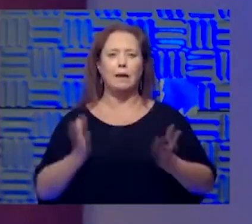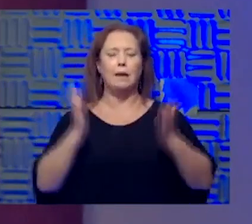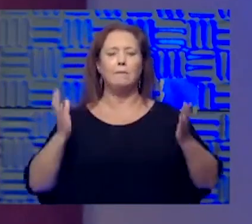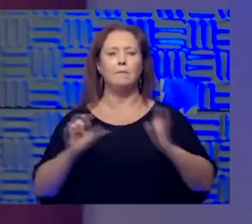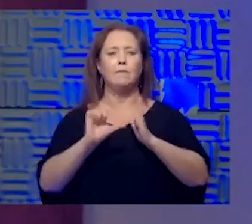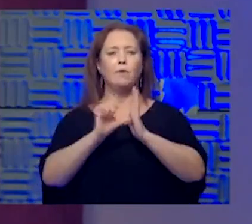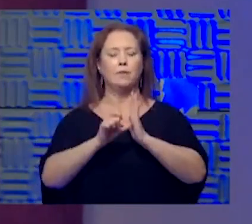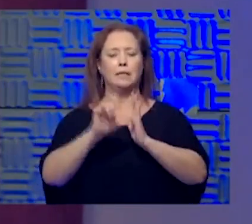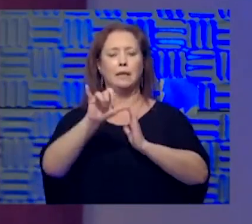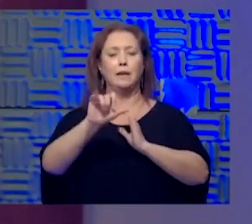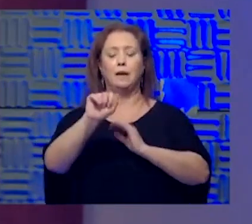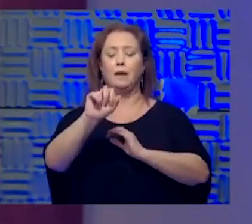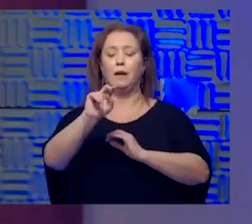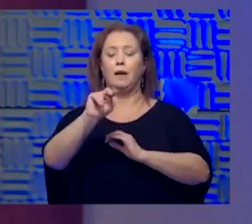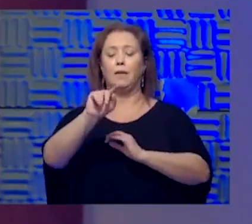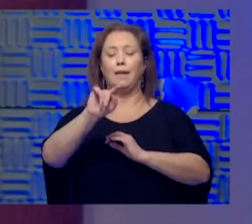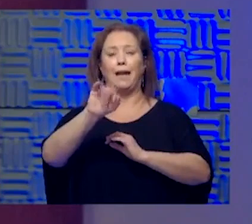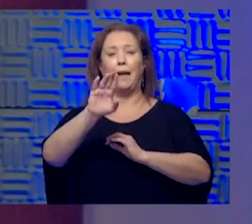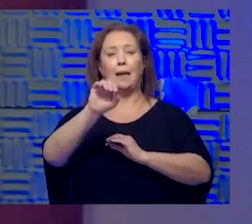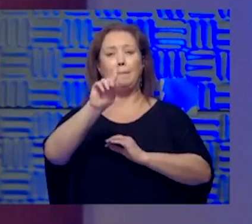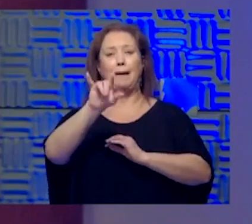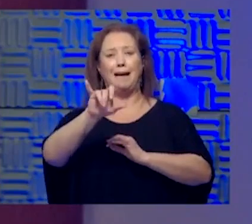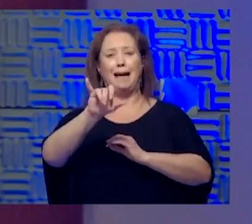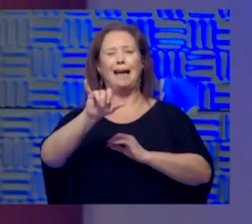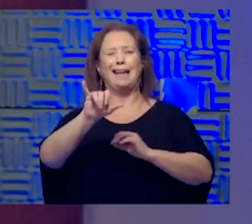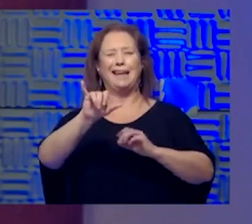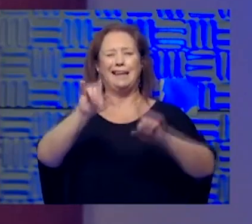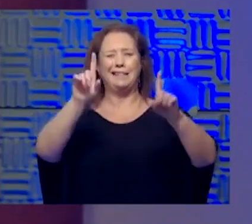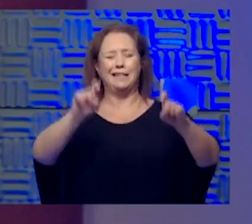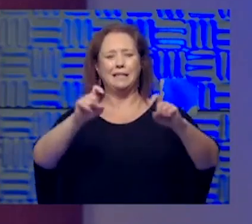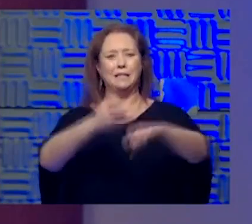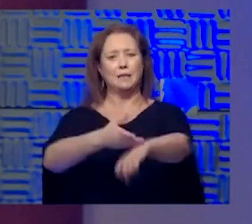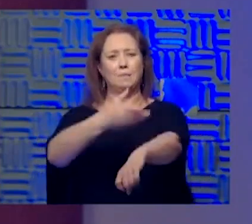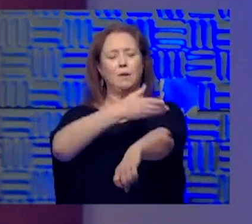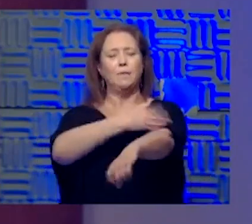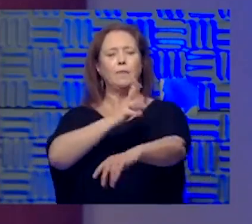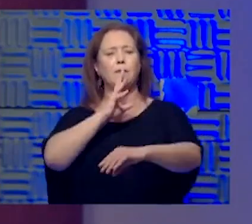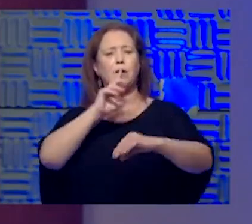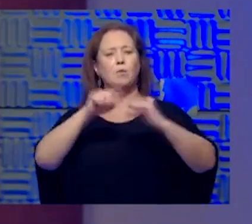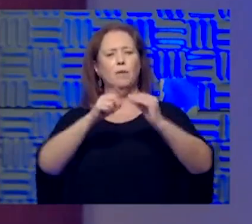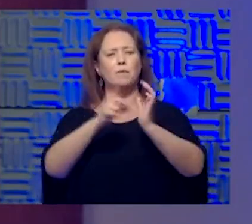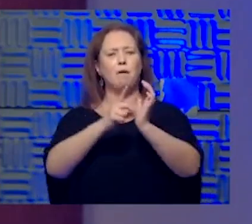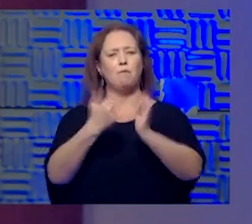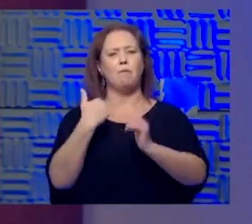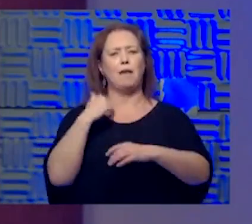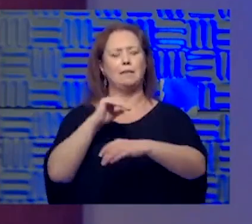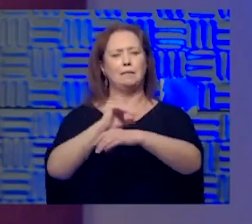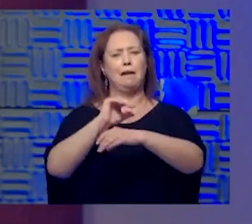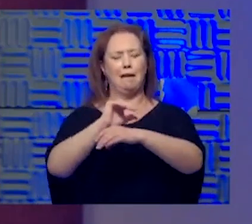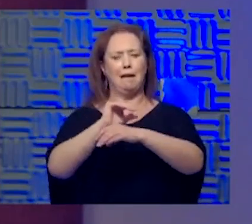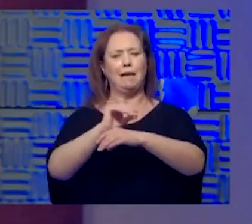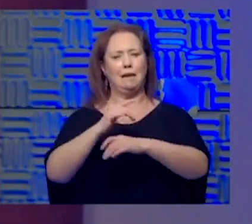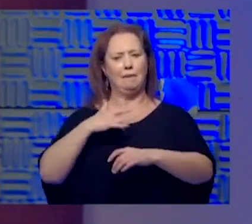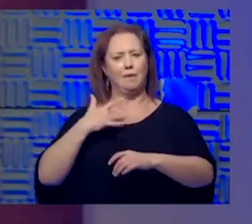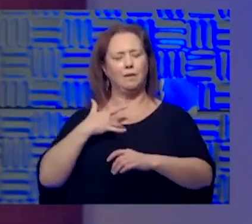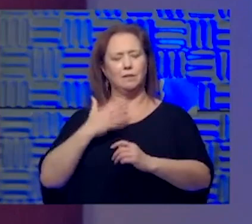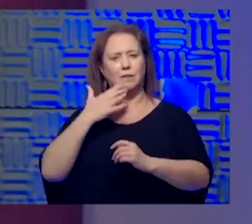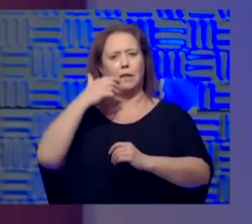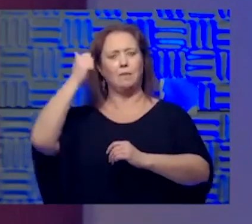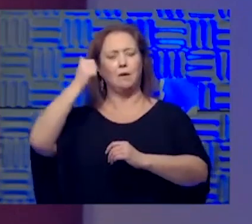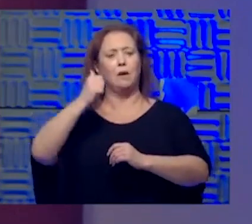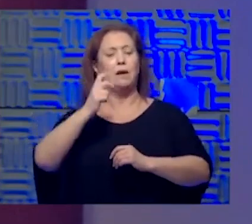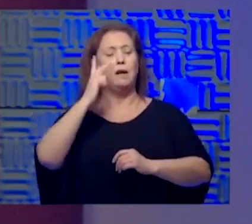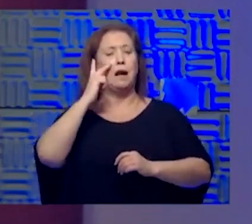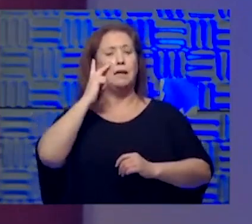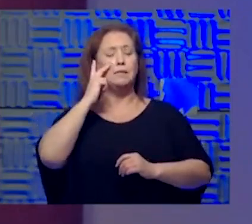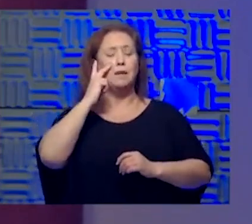antibody testing is getting better. I was talking to Dr. Tilzer from pathology last night, and he feels like it is. I saw some data from